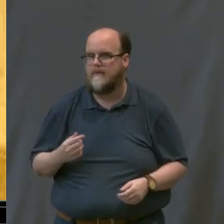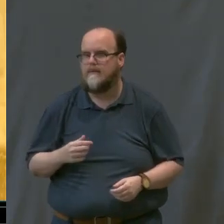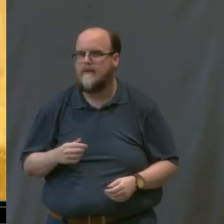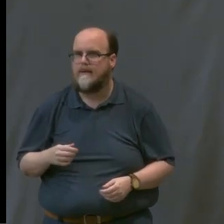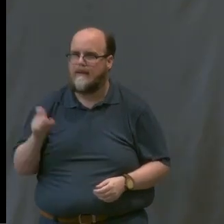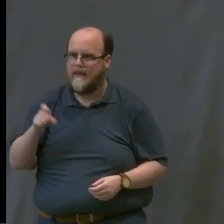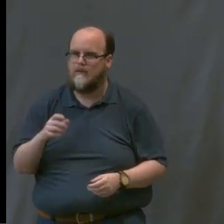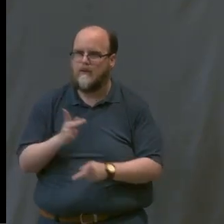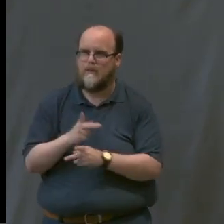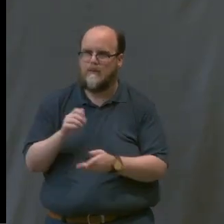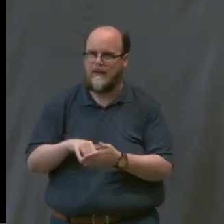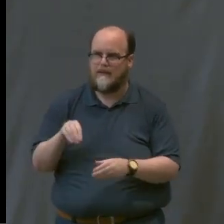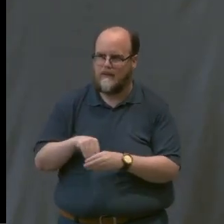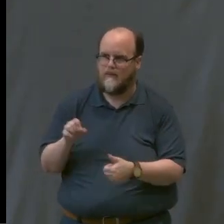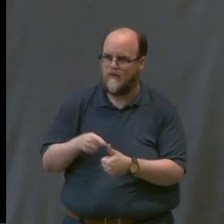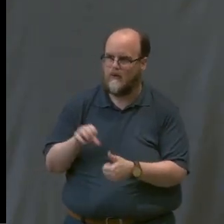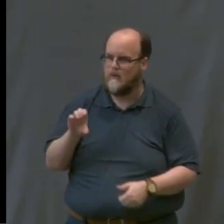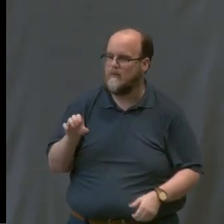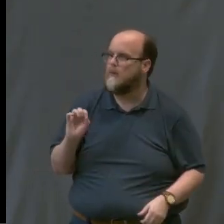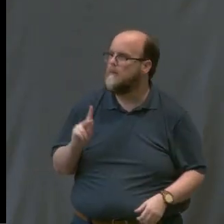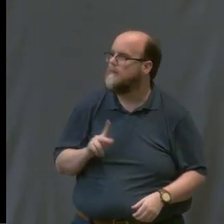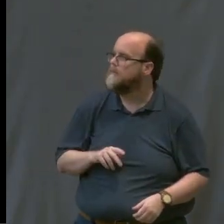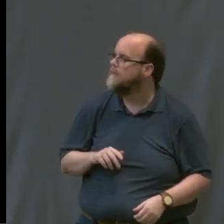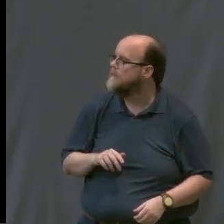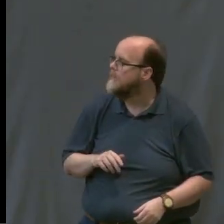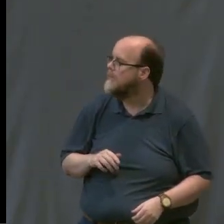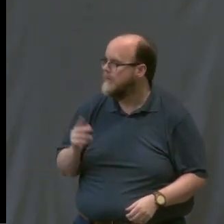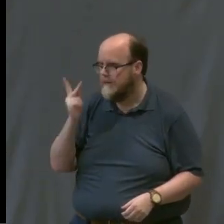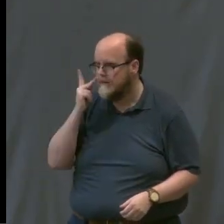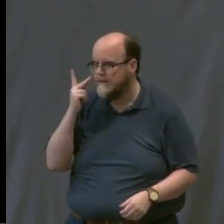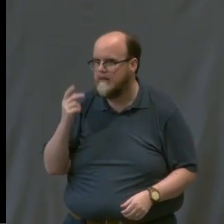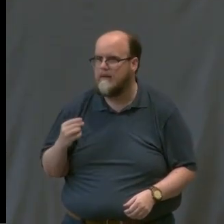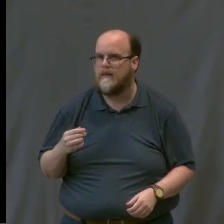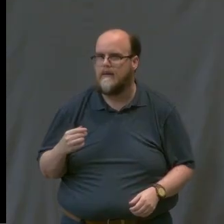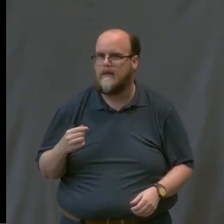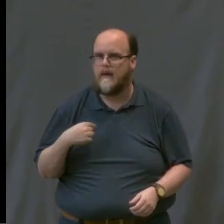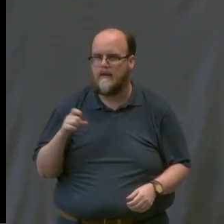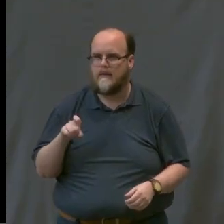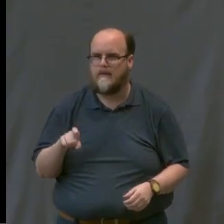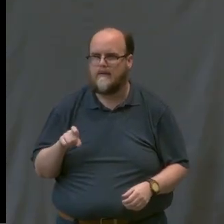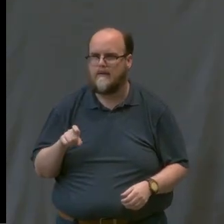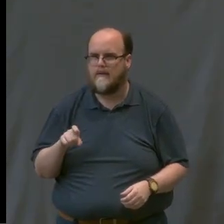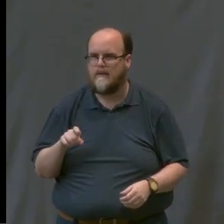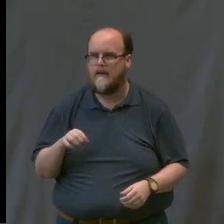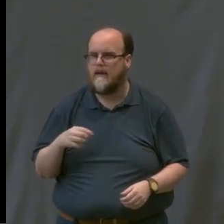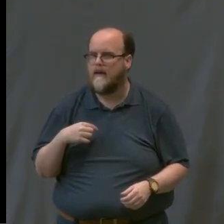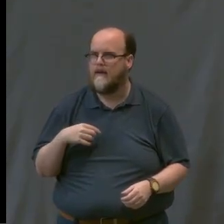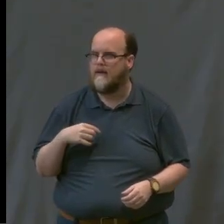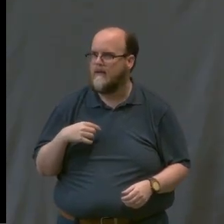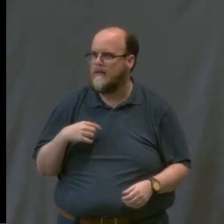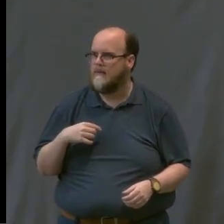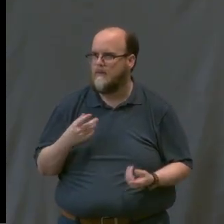Got to keep them in the first century. Okay. Let's see if I can switch slides here.